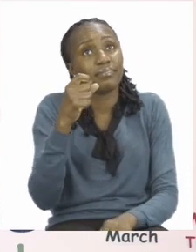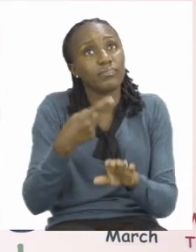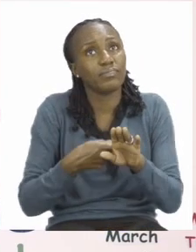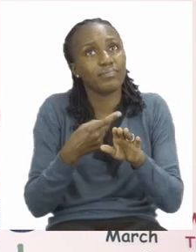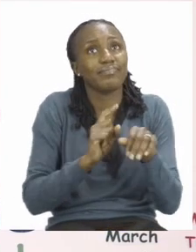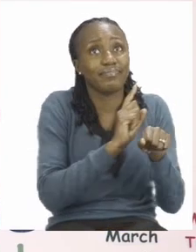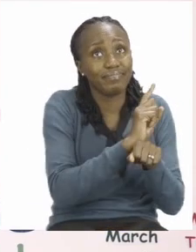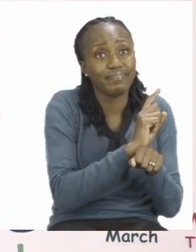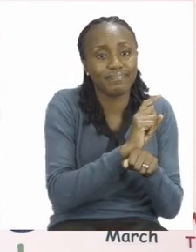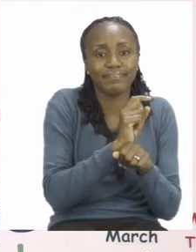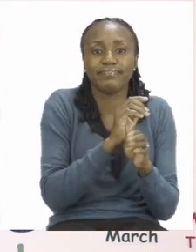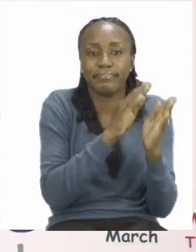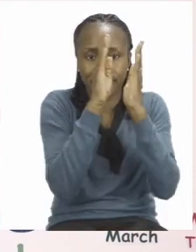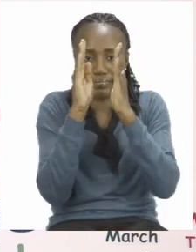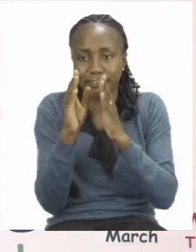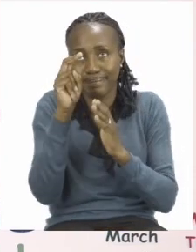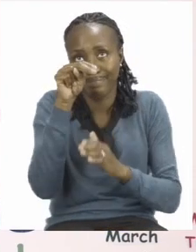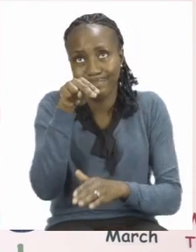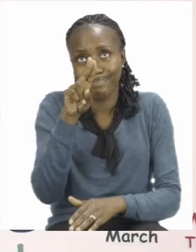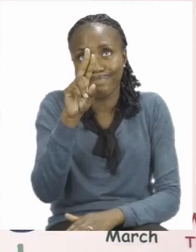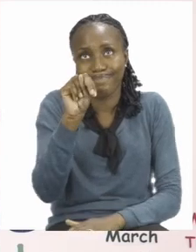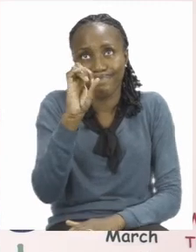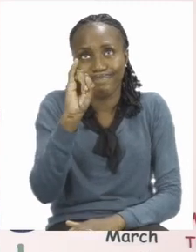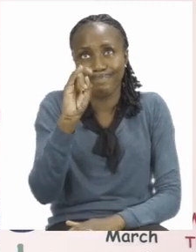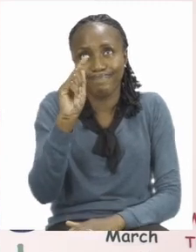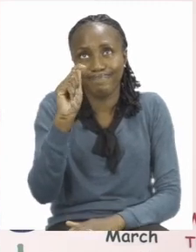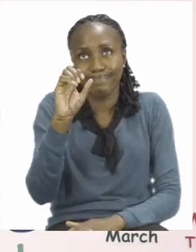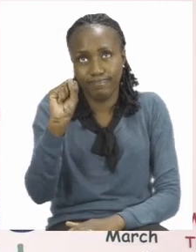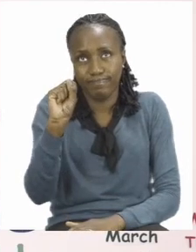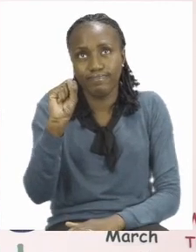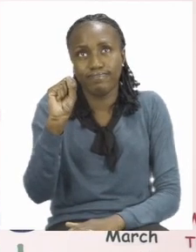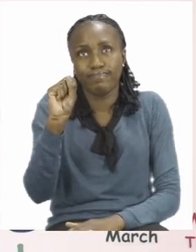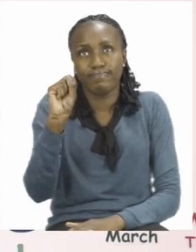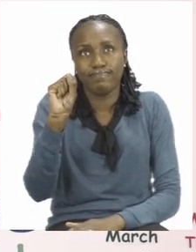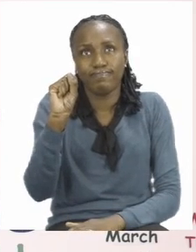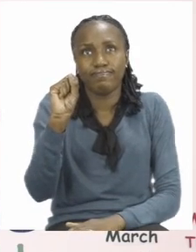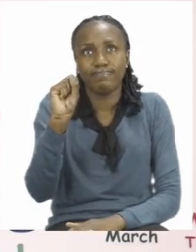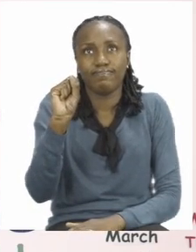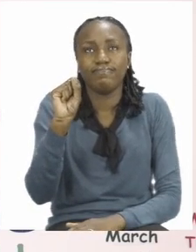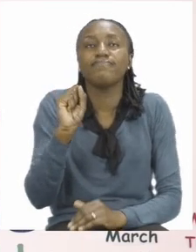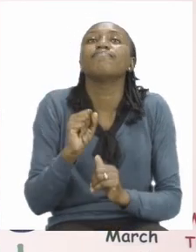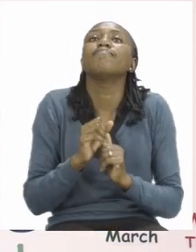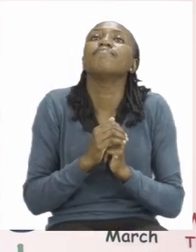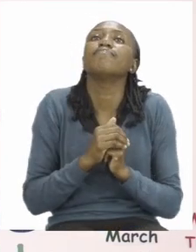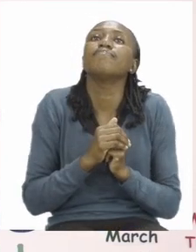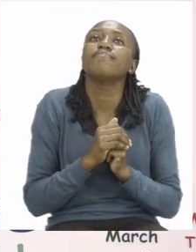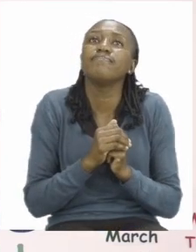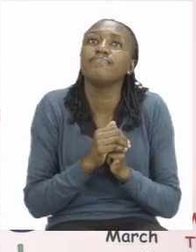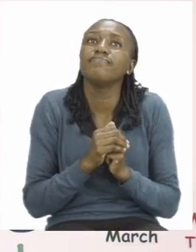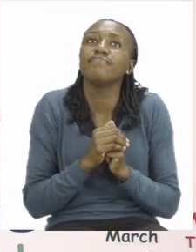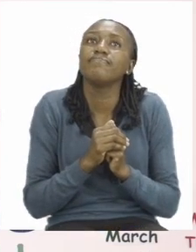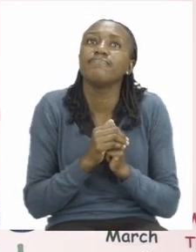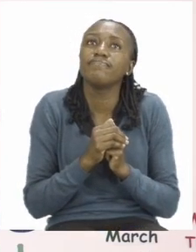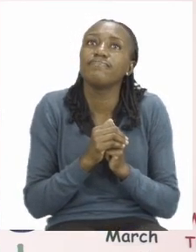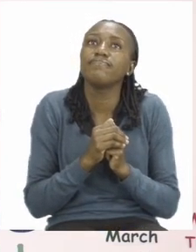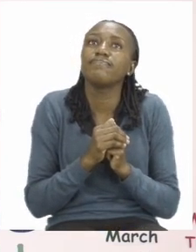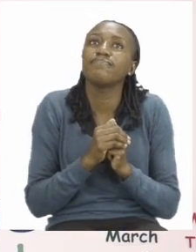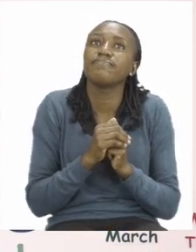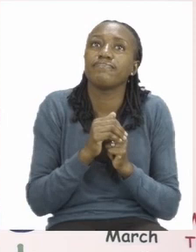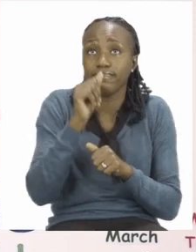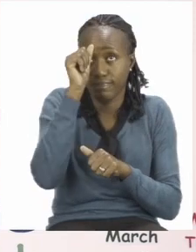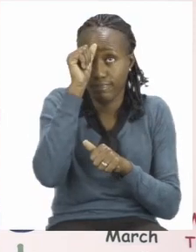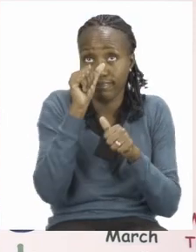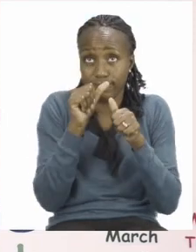Mrs. Units is behind him. But in order for us to do anything with Mr. Tens, we have to remember that his friends